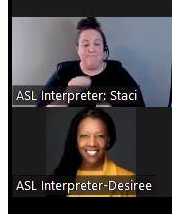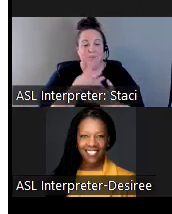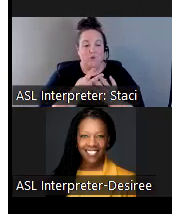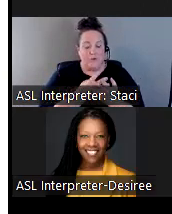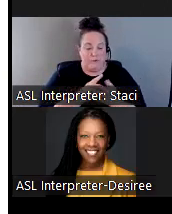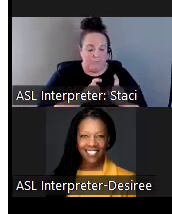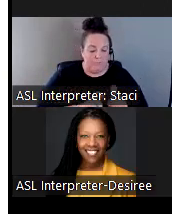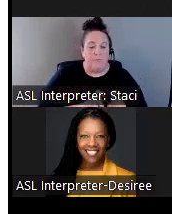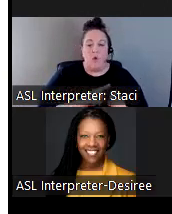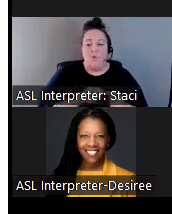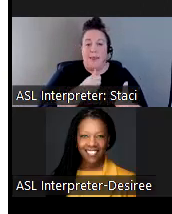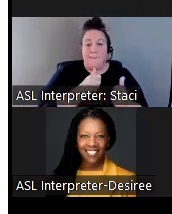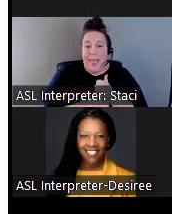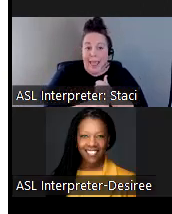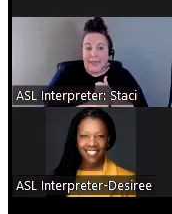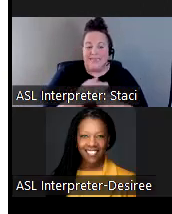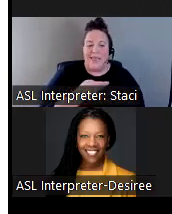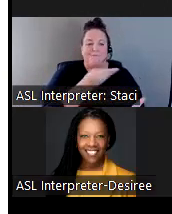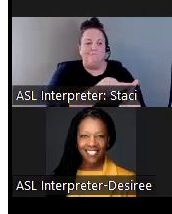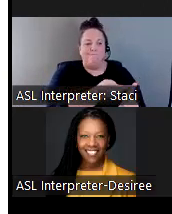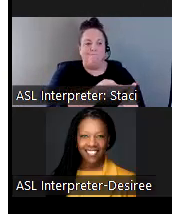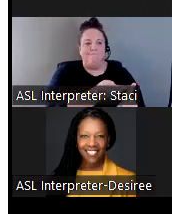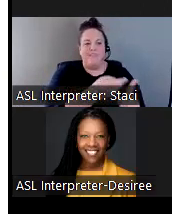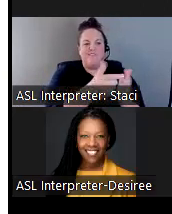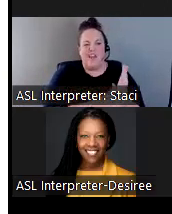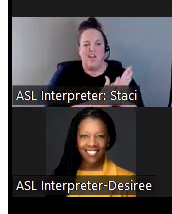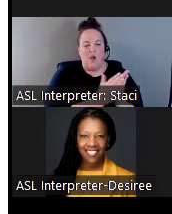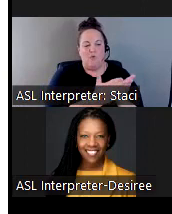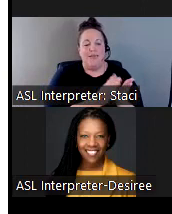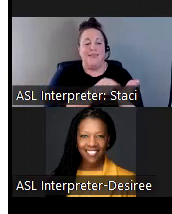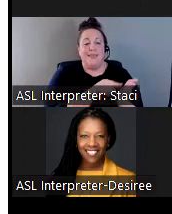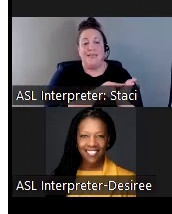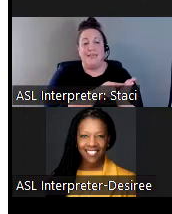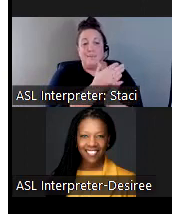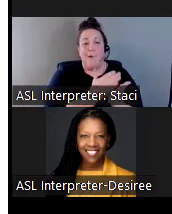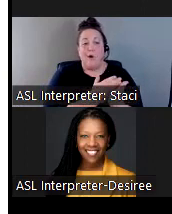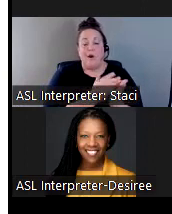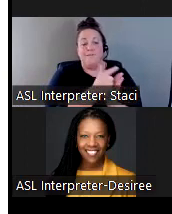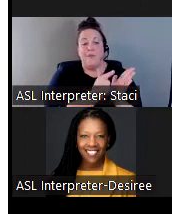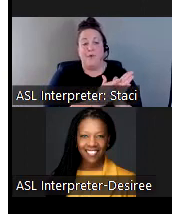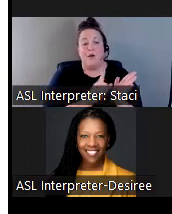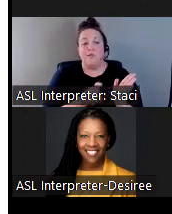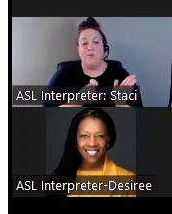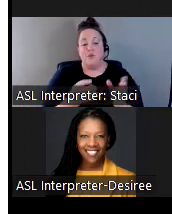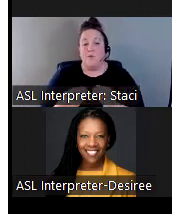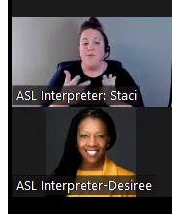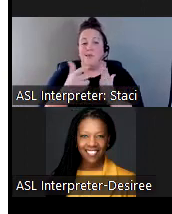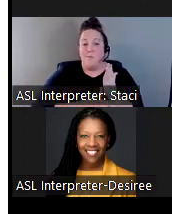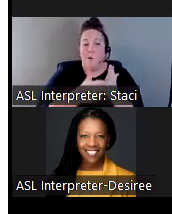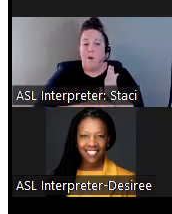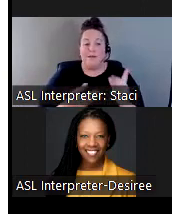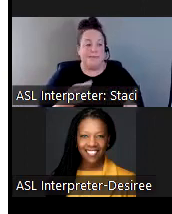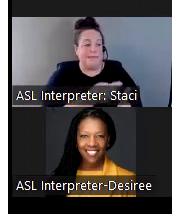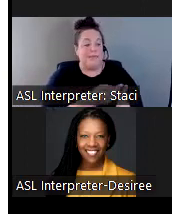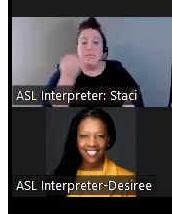when they pass the screen, they get a handout. This is sort of part of the legislation that they're supposed to provide these brochures. If the baby